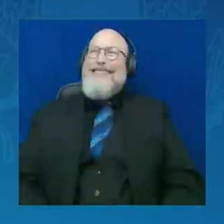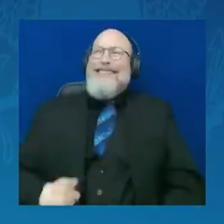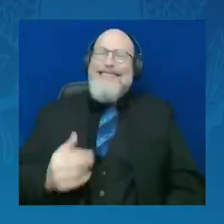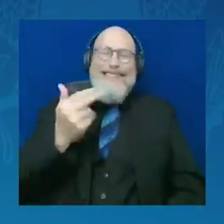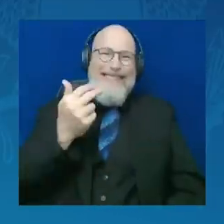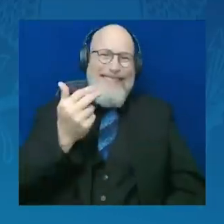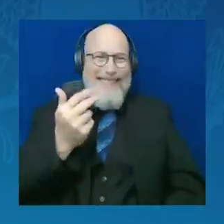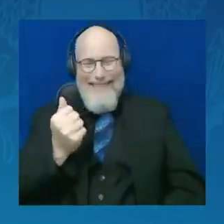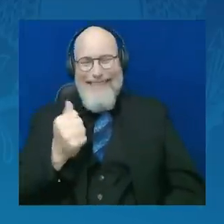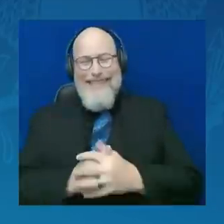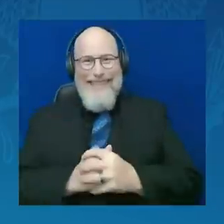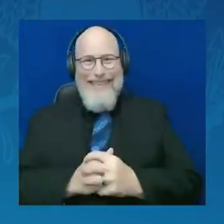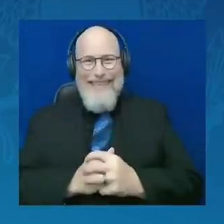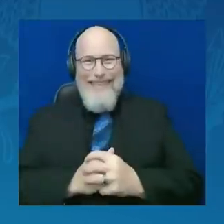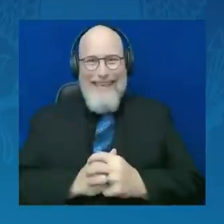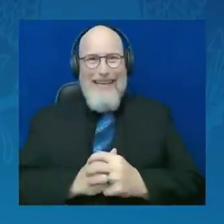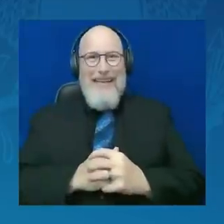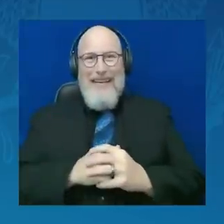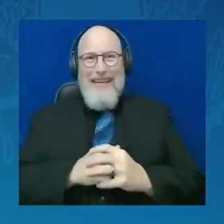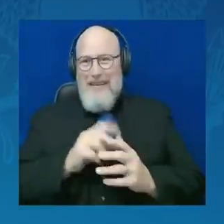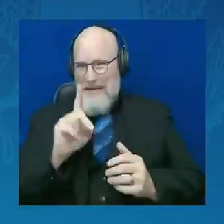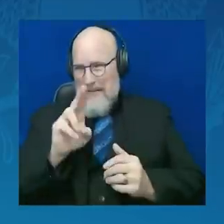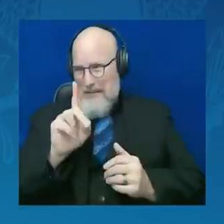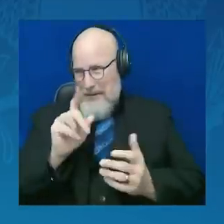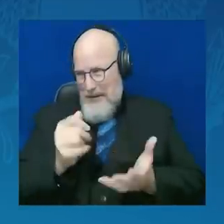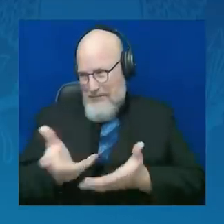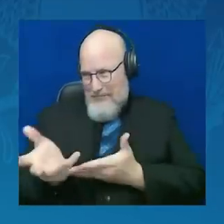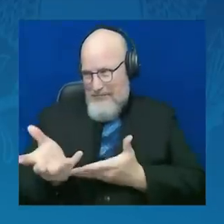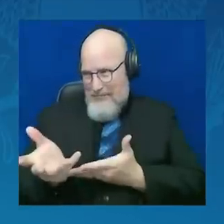Okay, so this time.